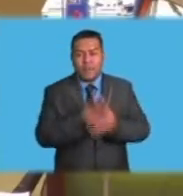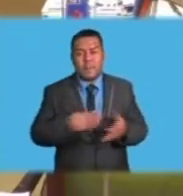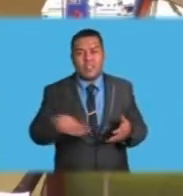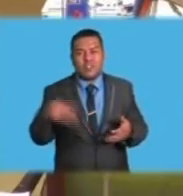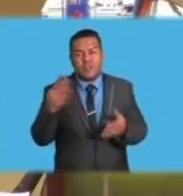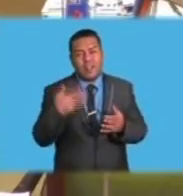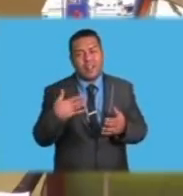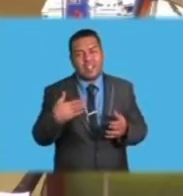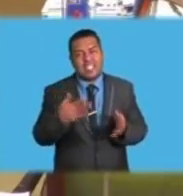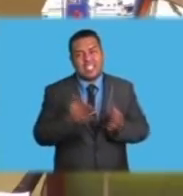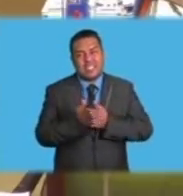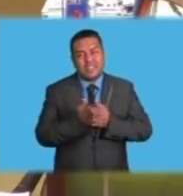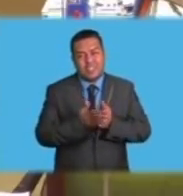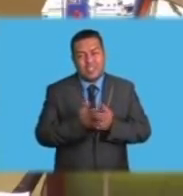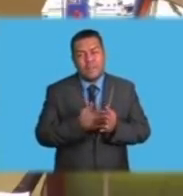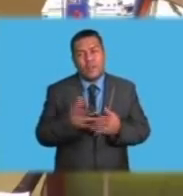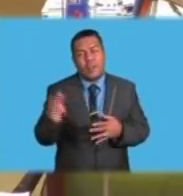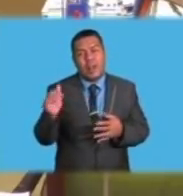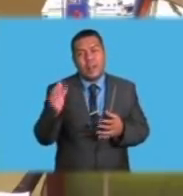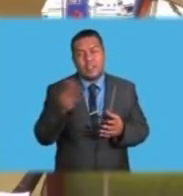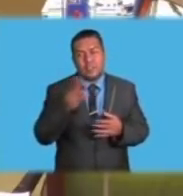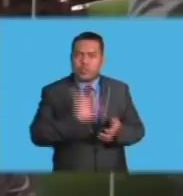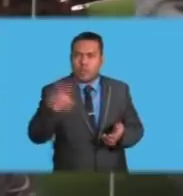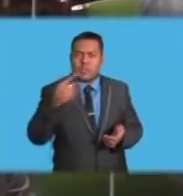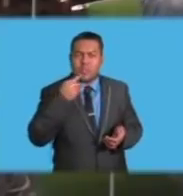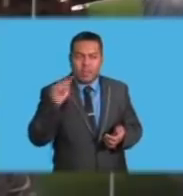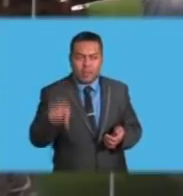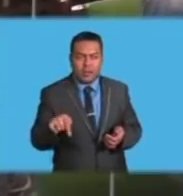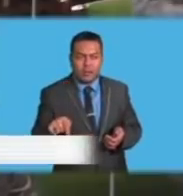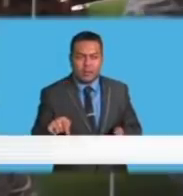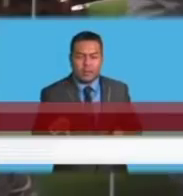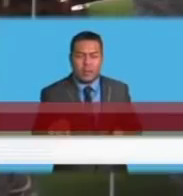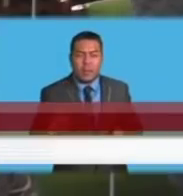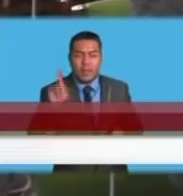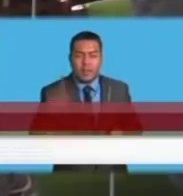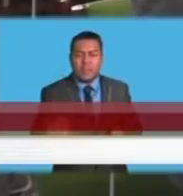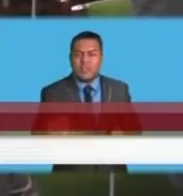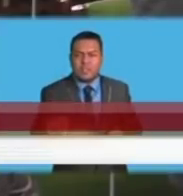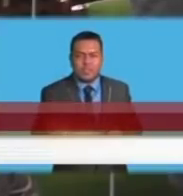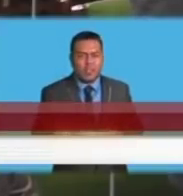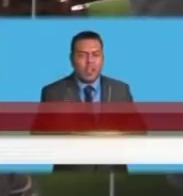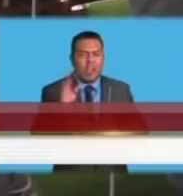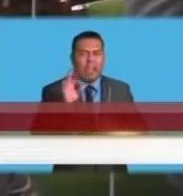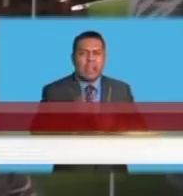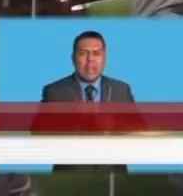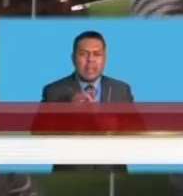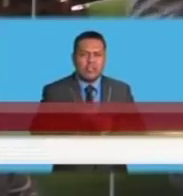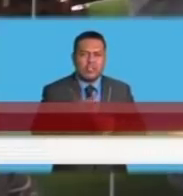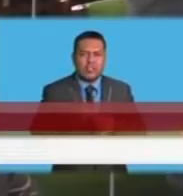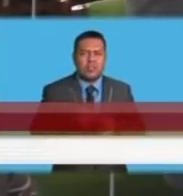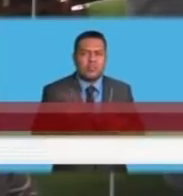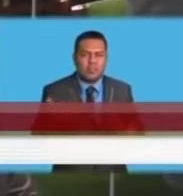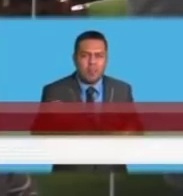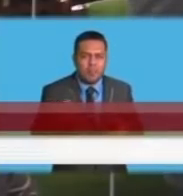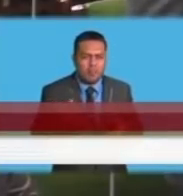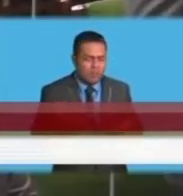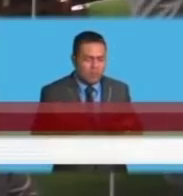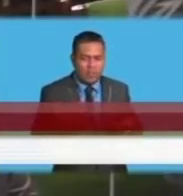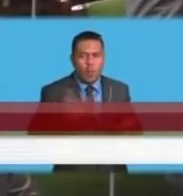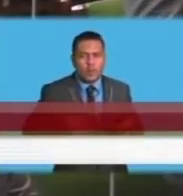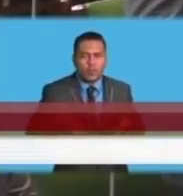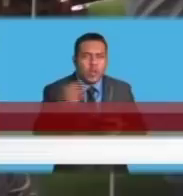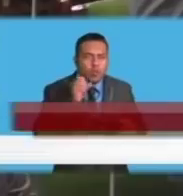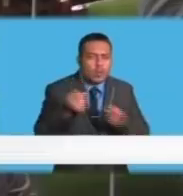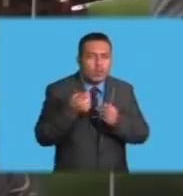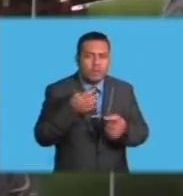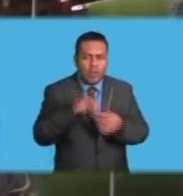to electronically ascertain the eligibility of the recipient. These people are in the electioneering mode, Madam Speaker. That's the problem. That